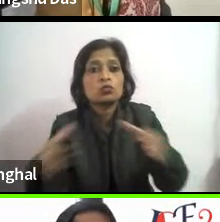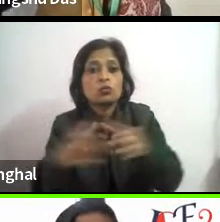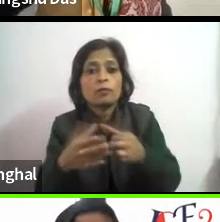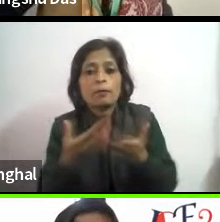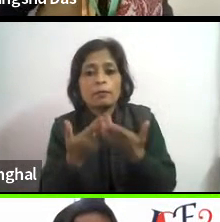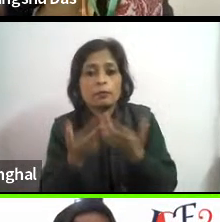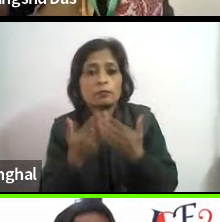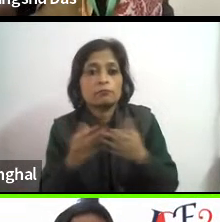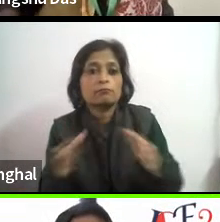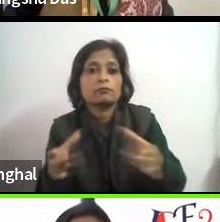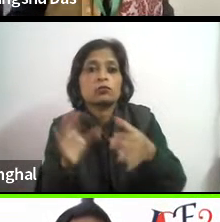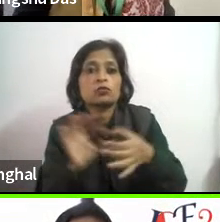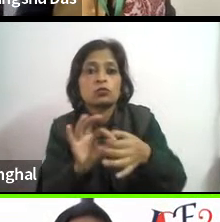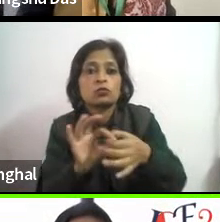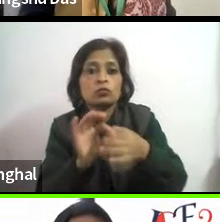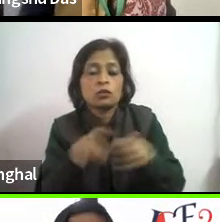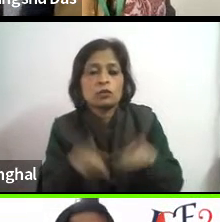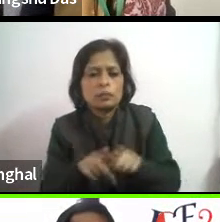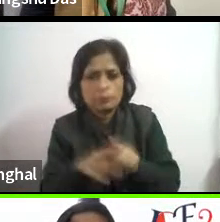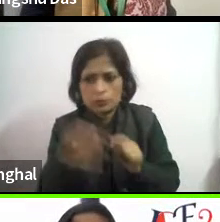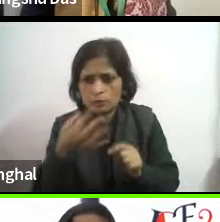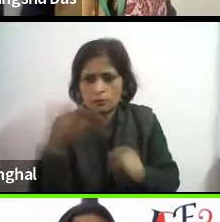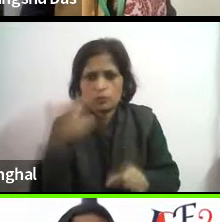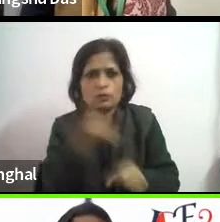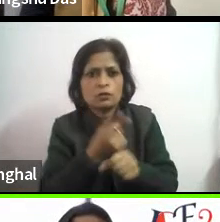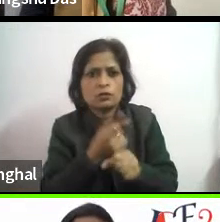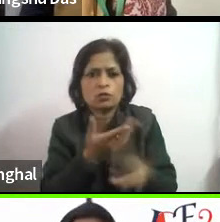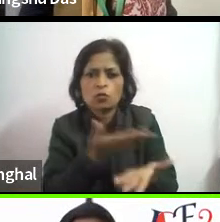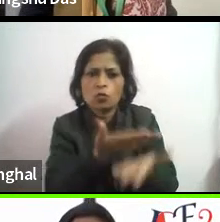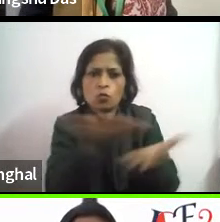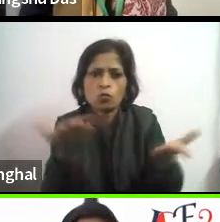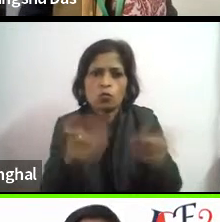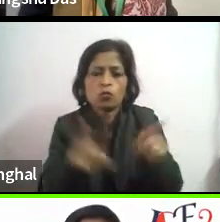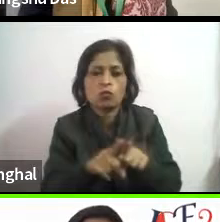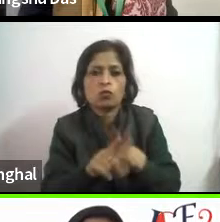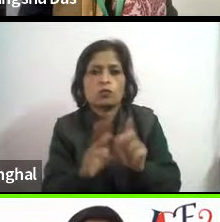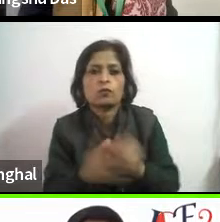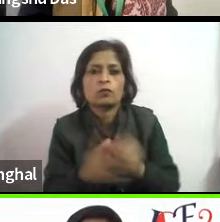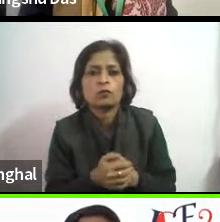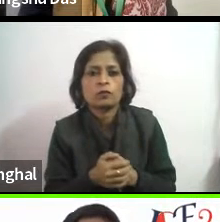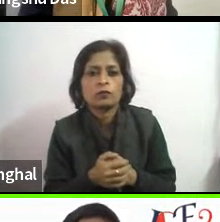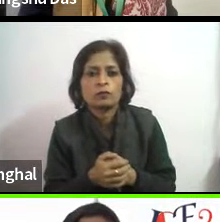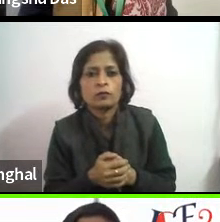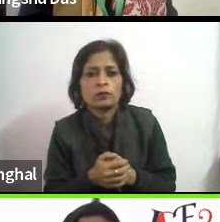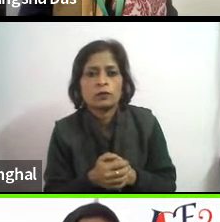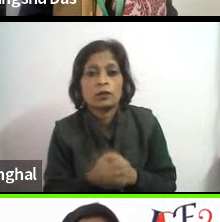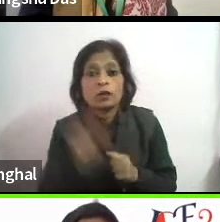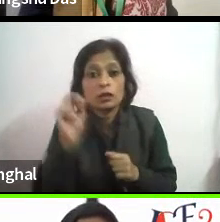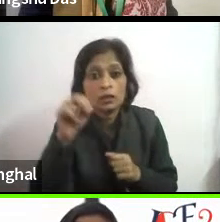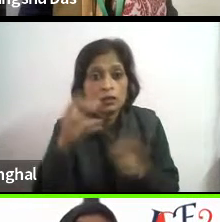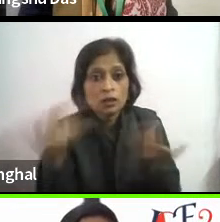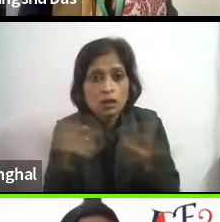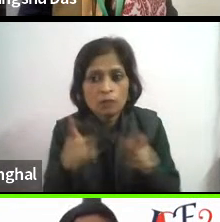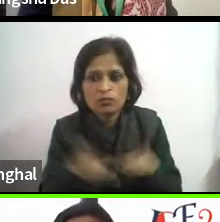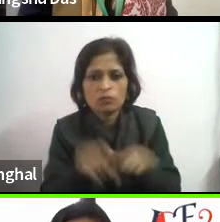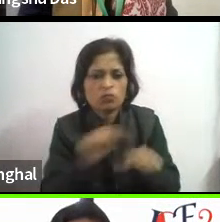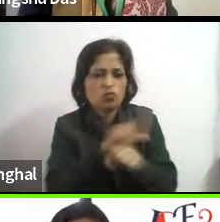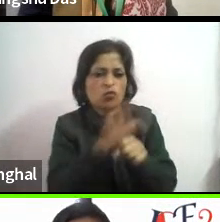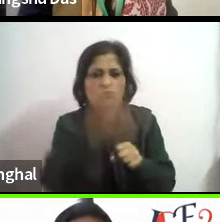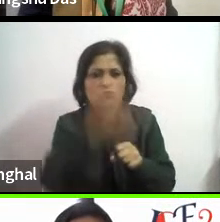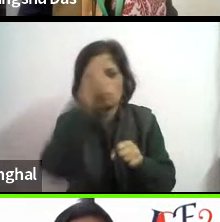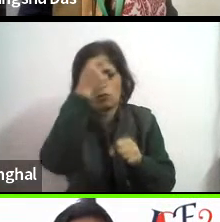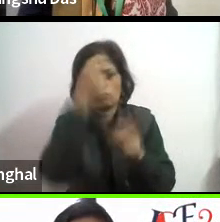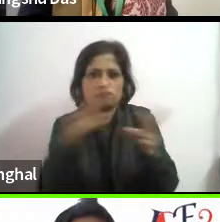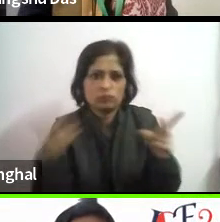sector, including the special educators, have risen to this need of the pandemic, which has never